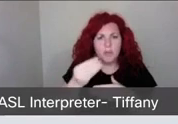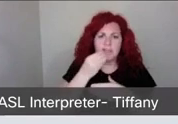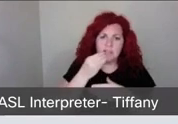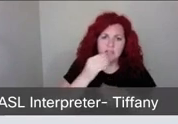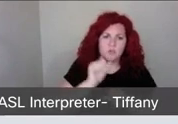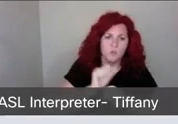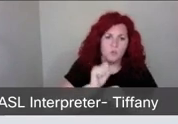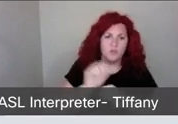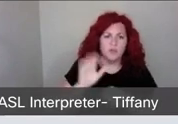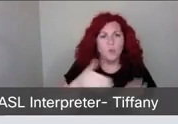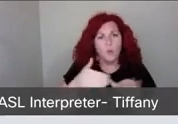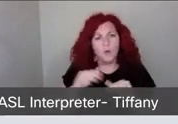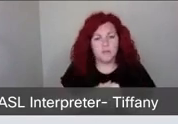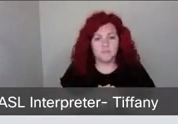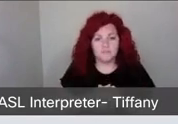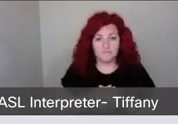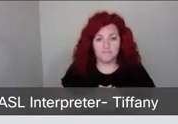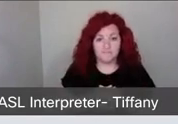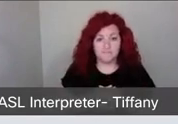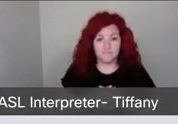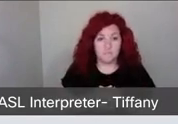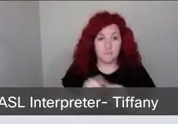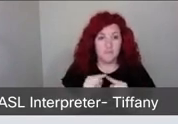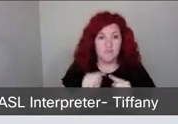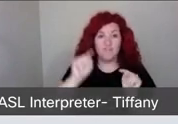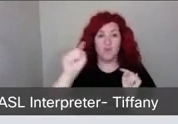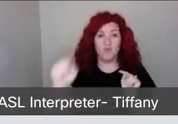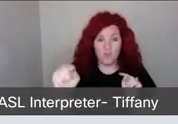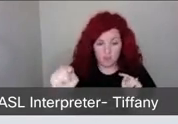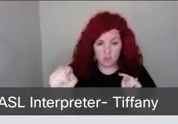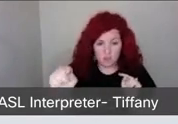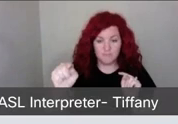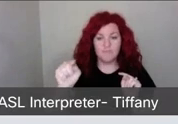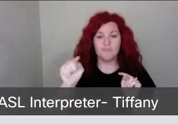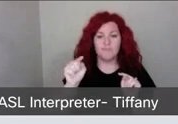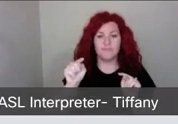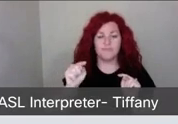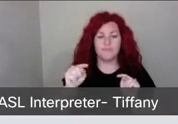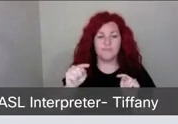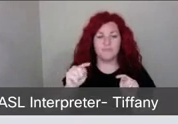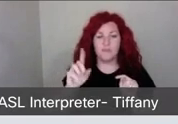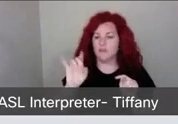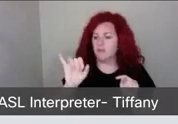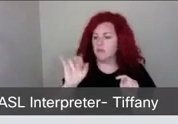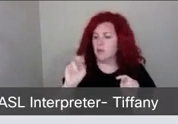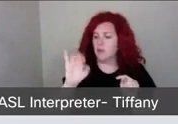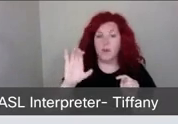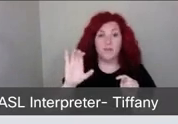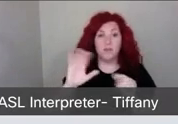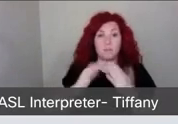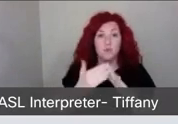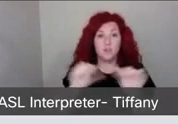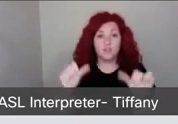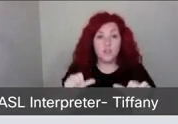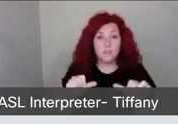to walk. What routinely takes me further afield is cycling, which defines a dynamic community shaped by a common interest of being outdoors